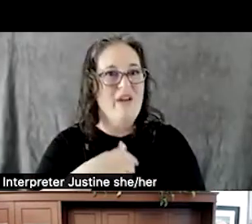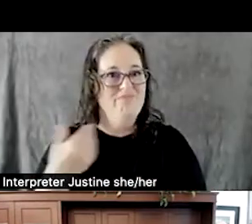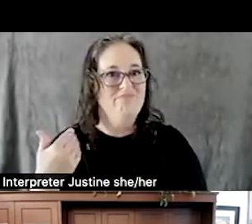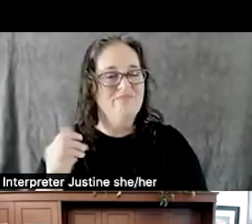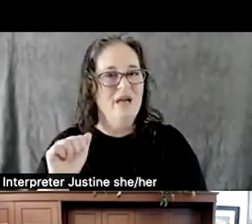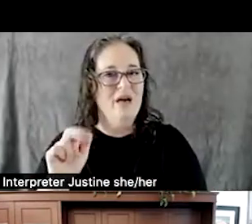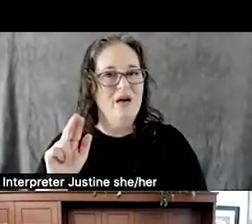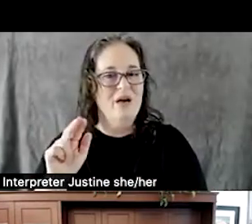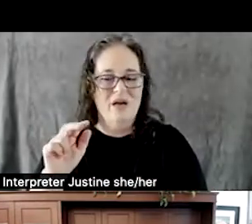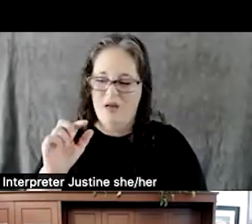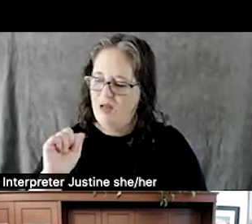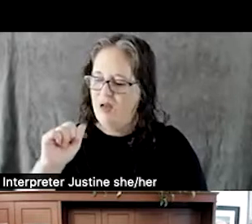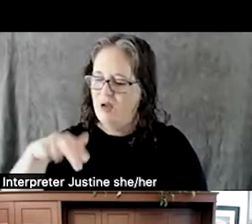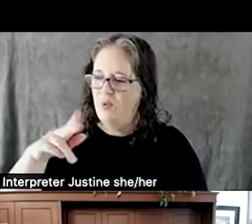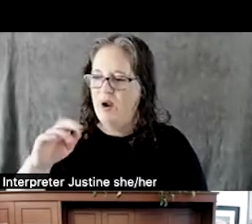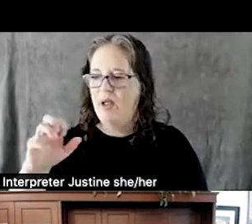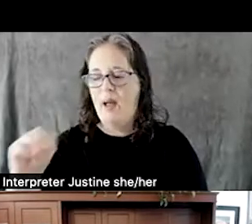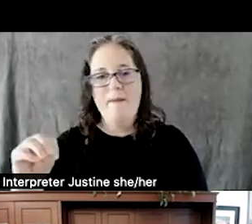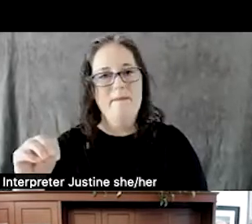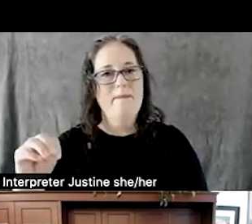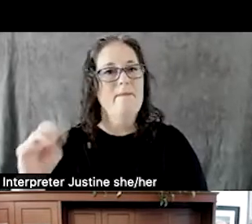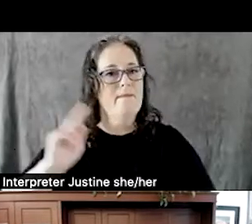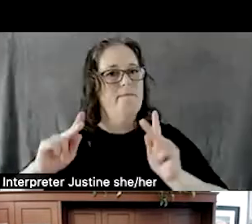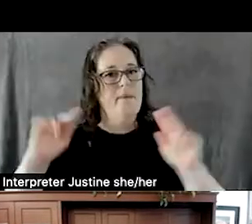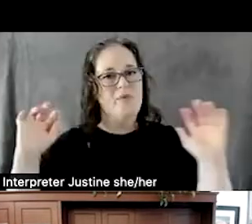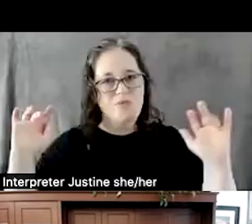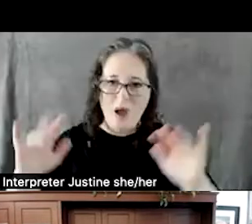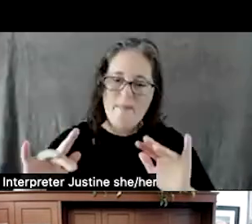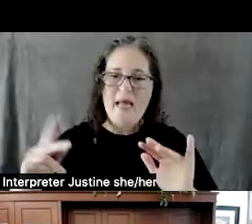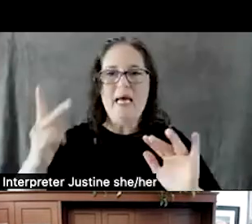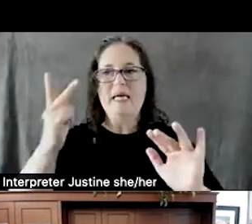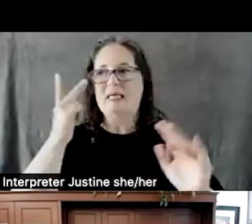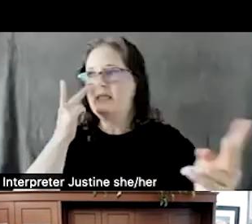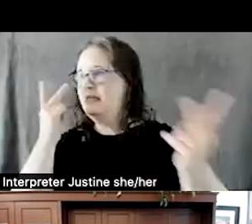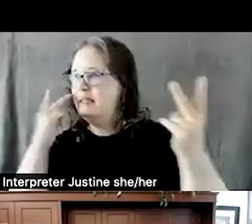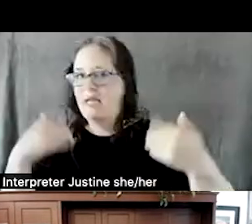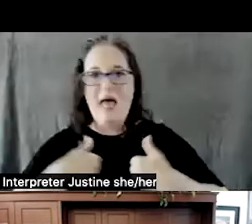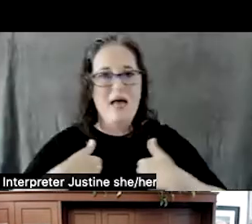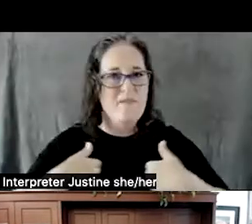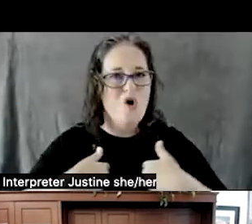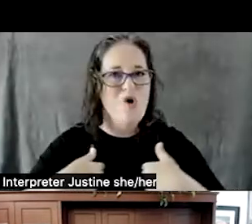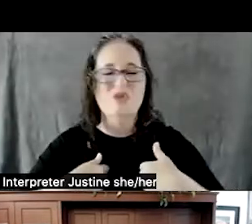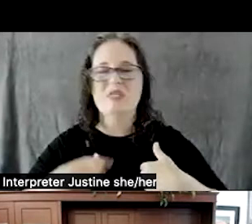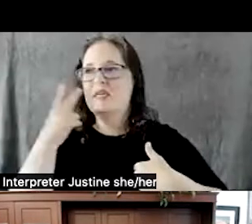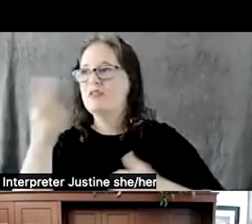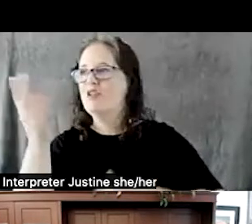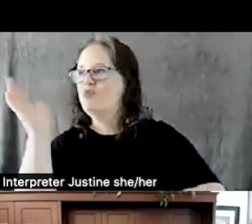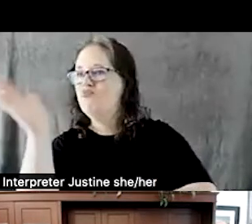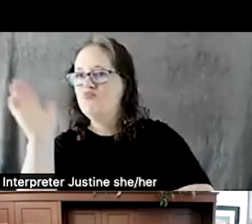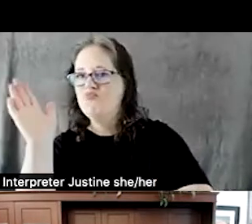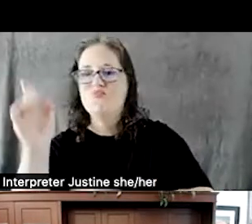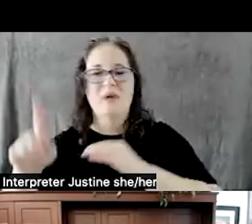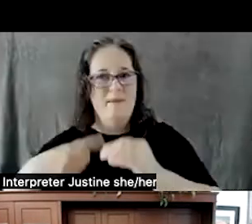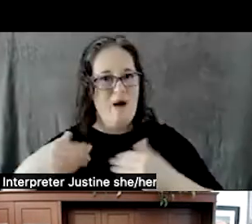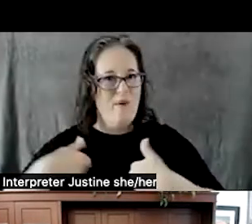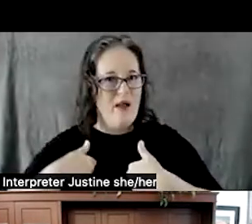and see our animals, listen to talks from our aquarists about the animals,